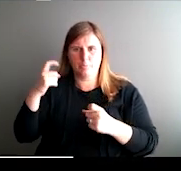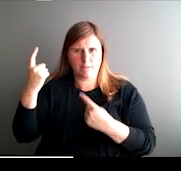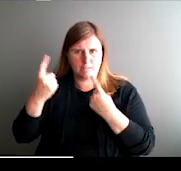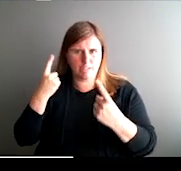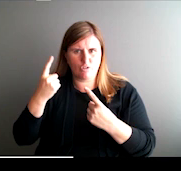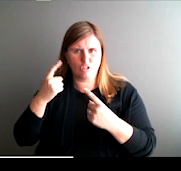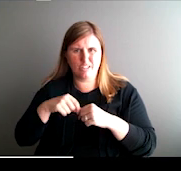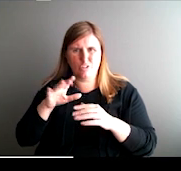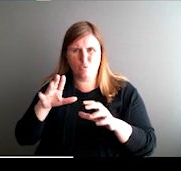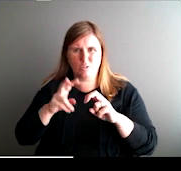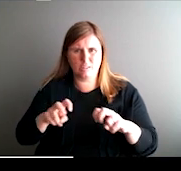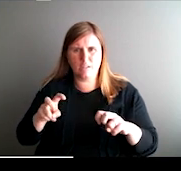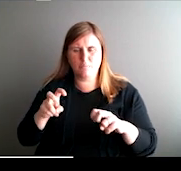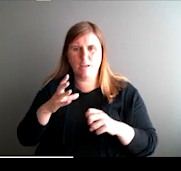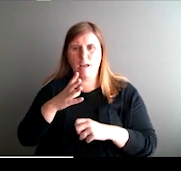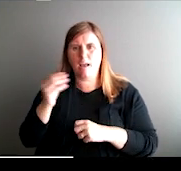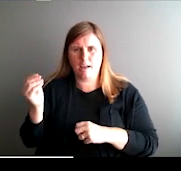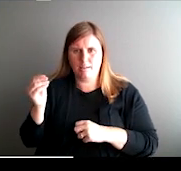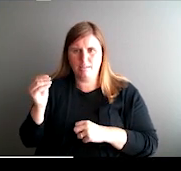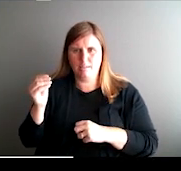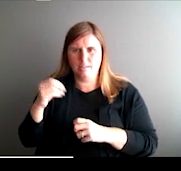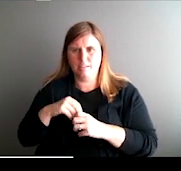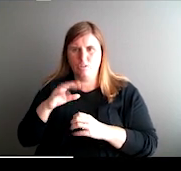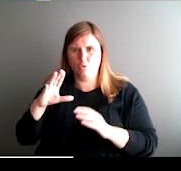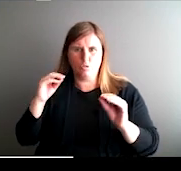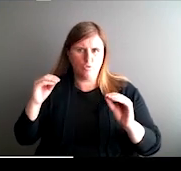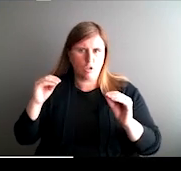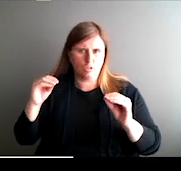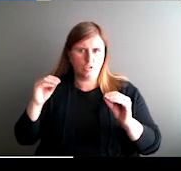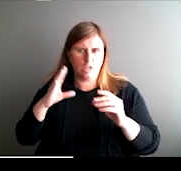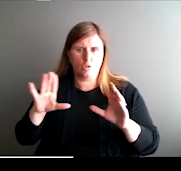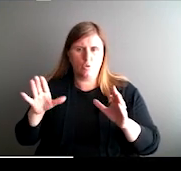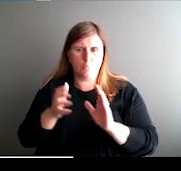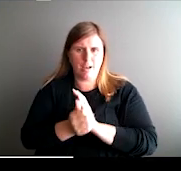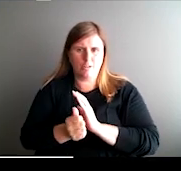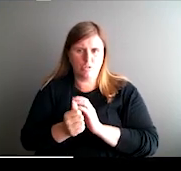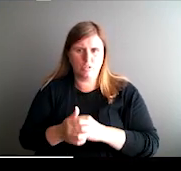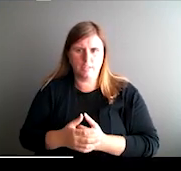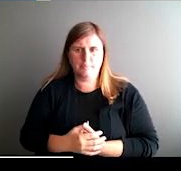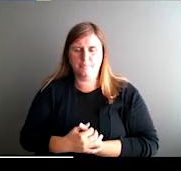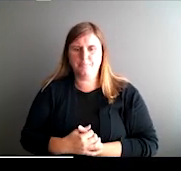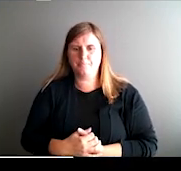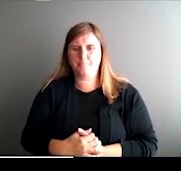consideration in your assessment and in your instruction and your mastery criteria.